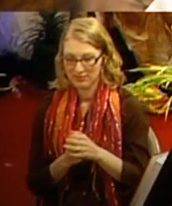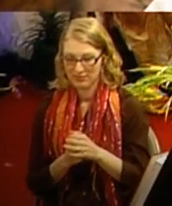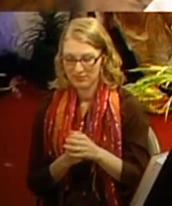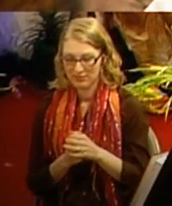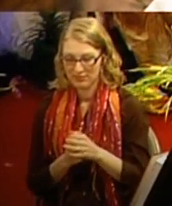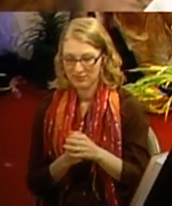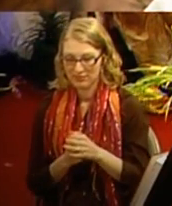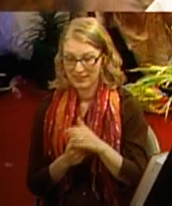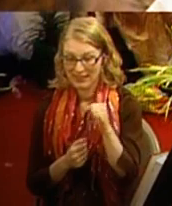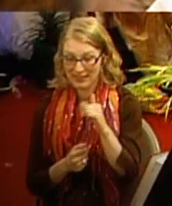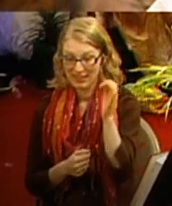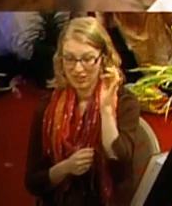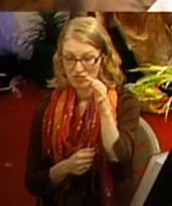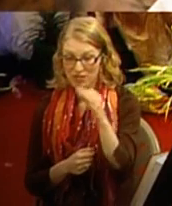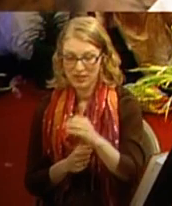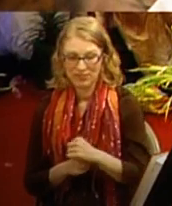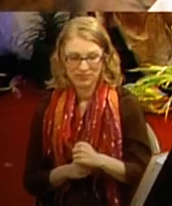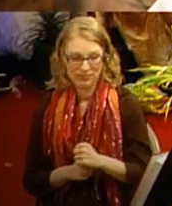And as for this sermon,